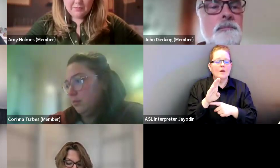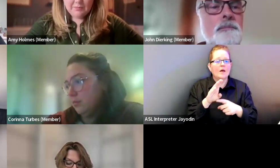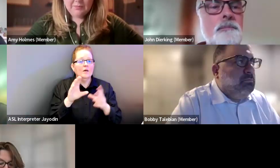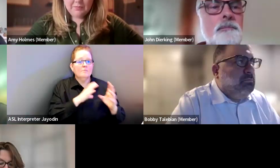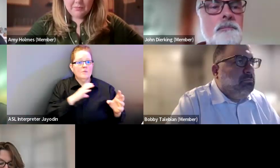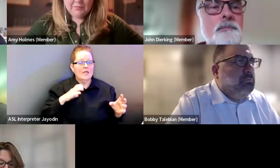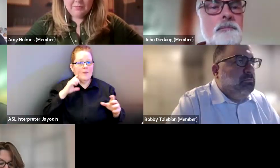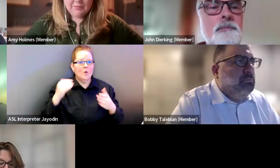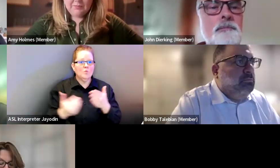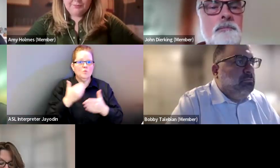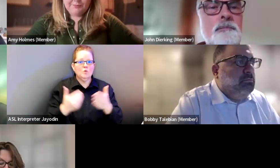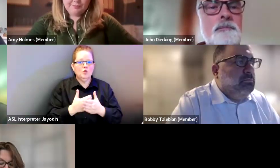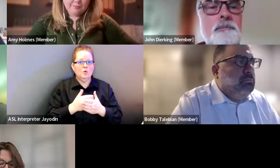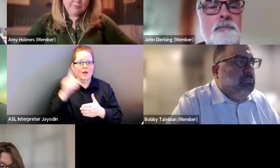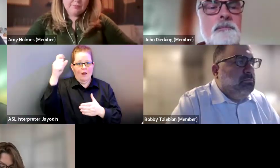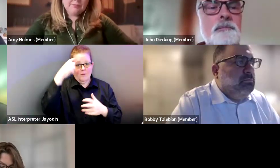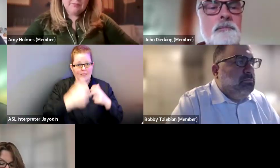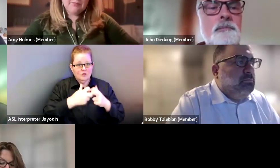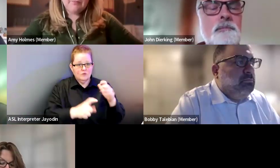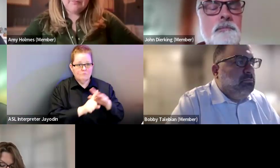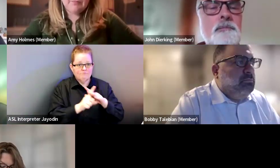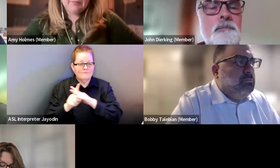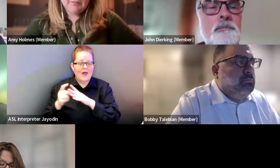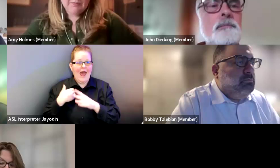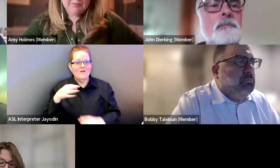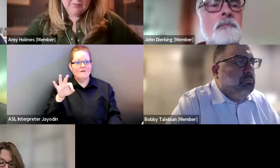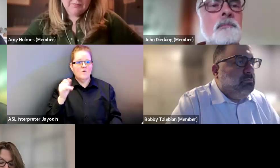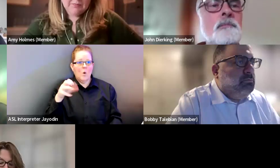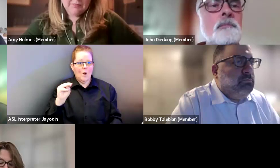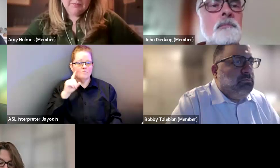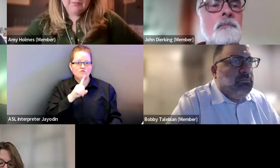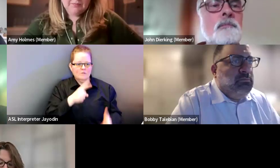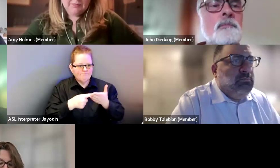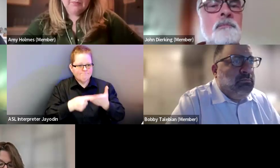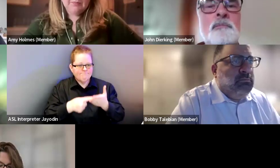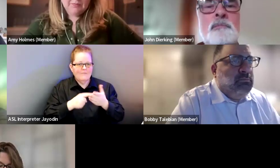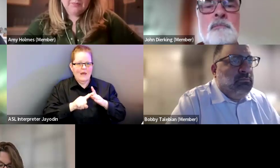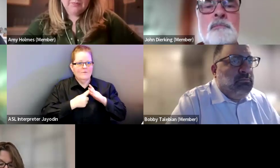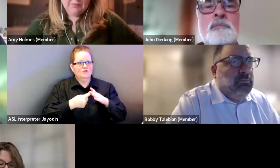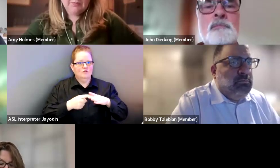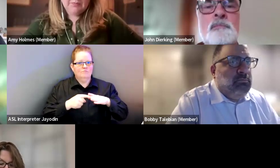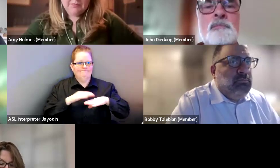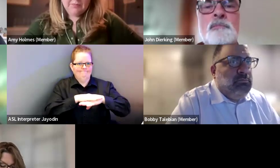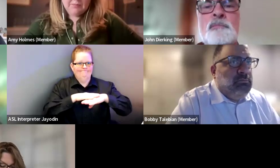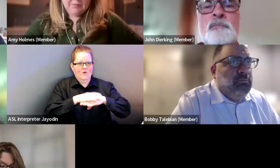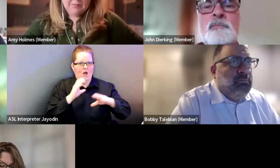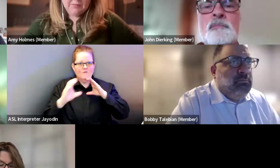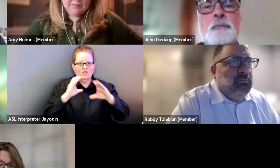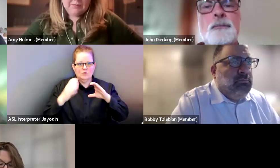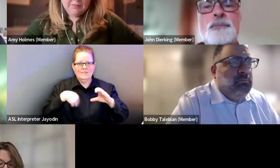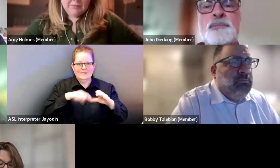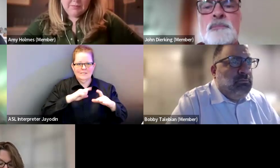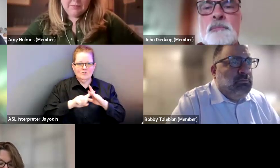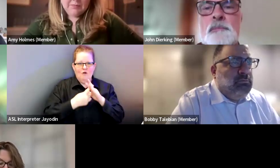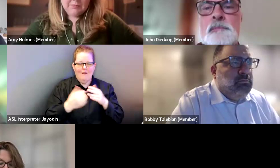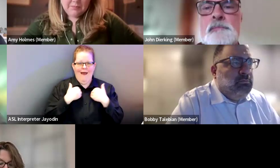issues and having a forum to carry through on some of those initial conversations that I think you started having with respect to